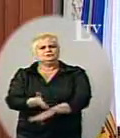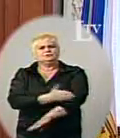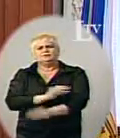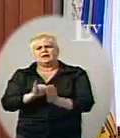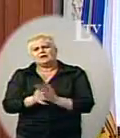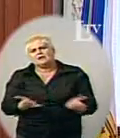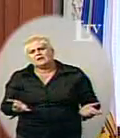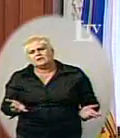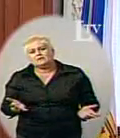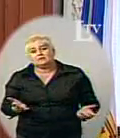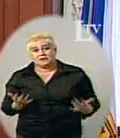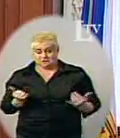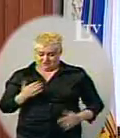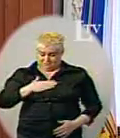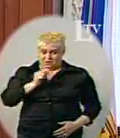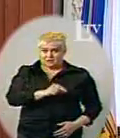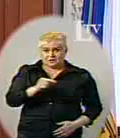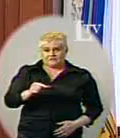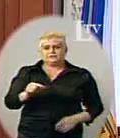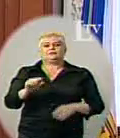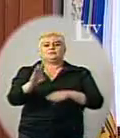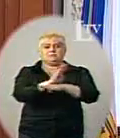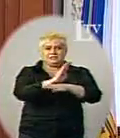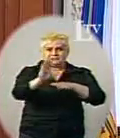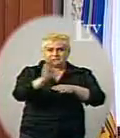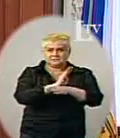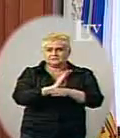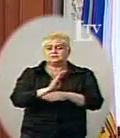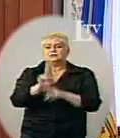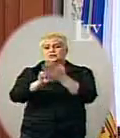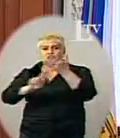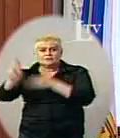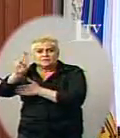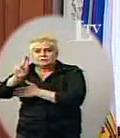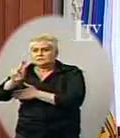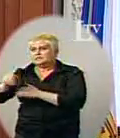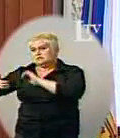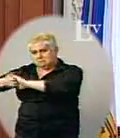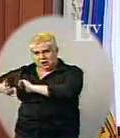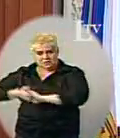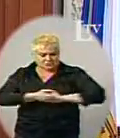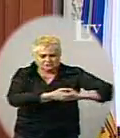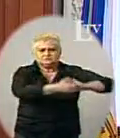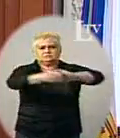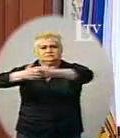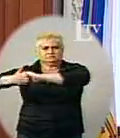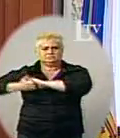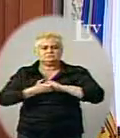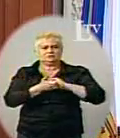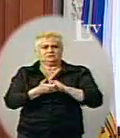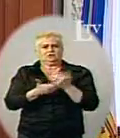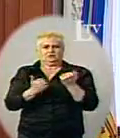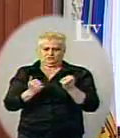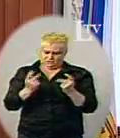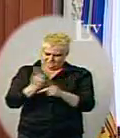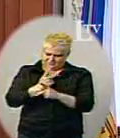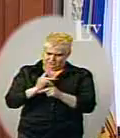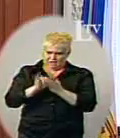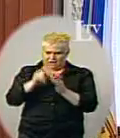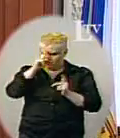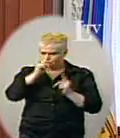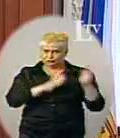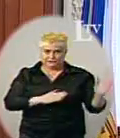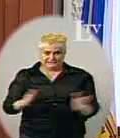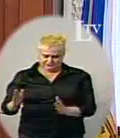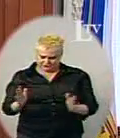working with businesses, universities, and other partners to ensure that the province is strategically positioned